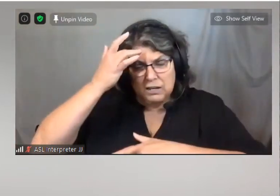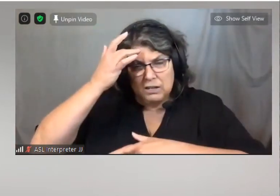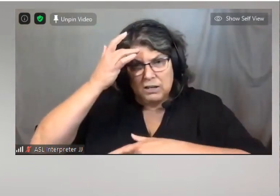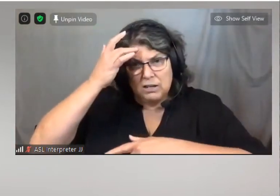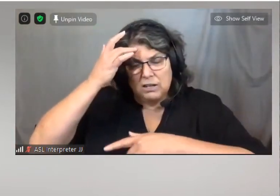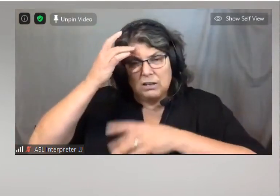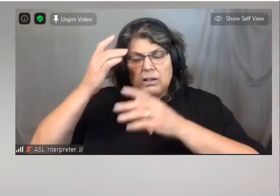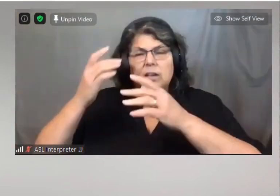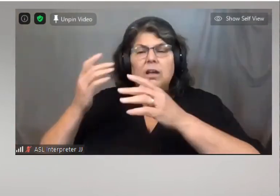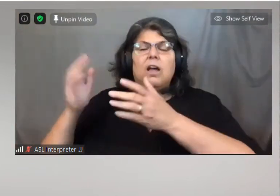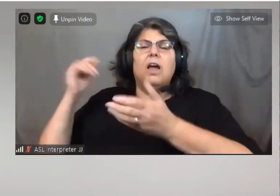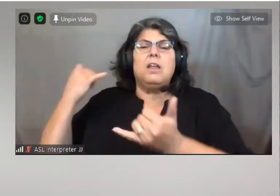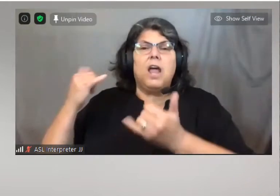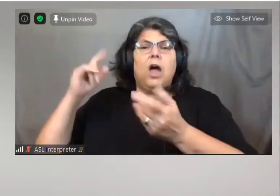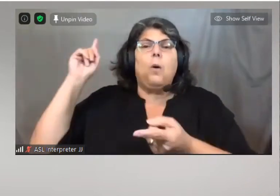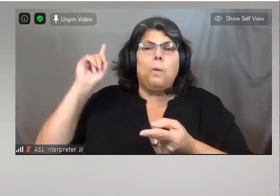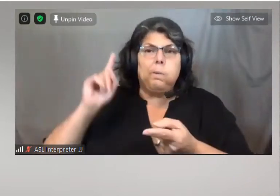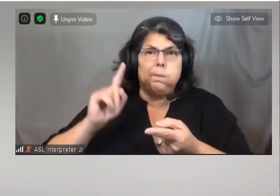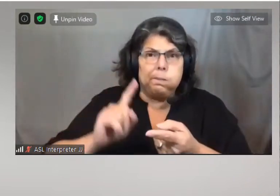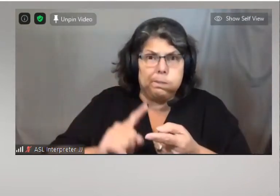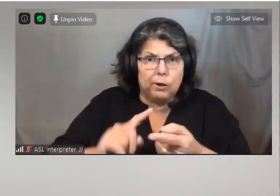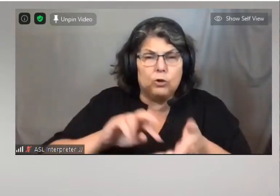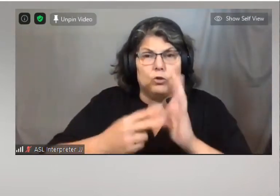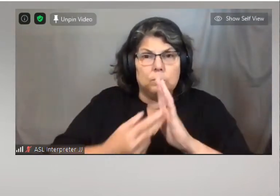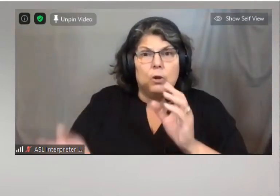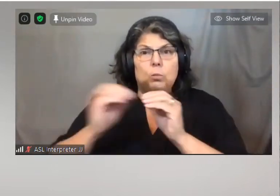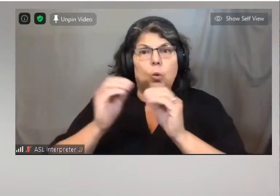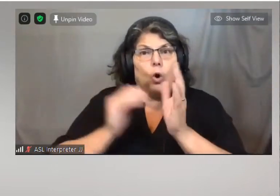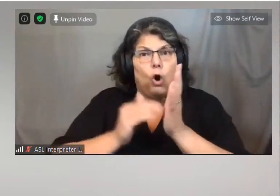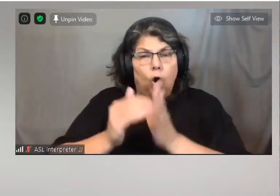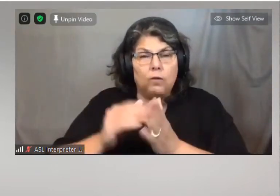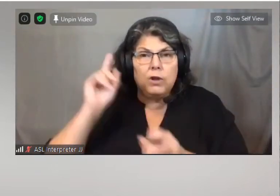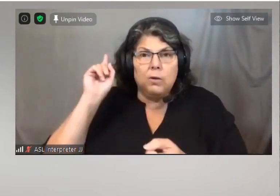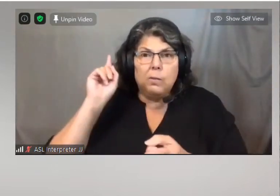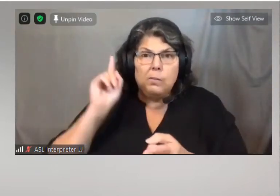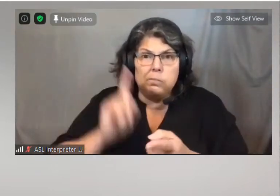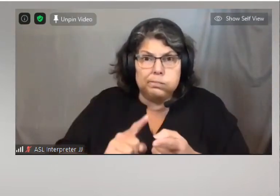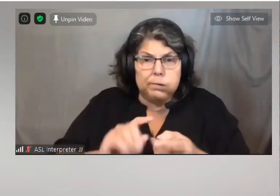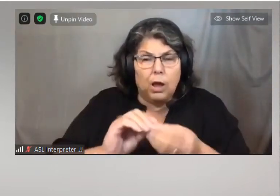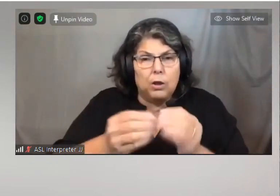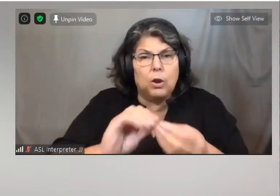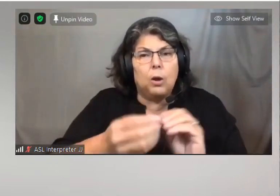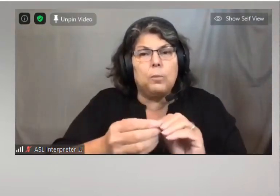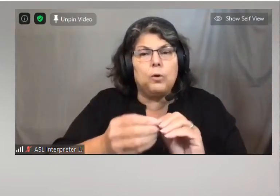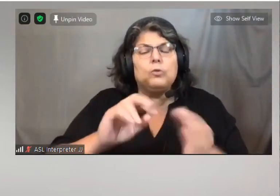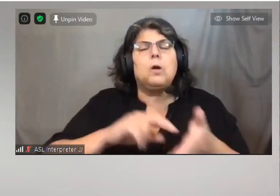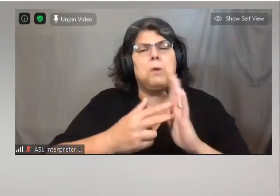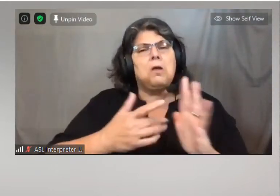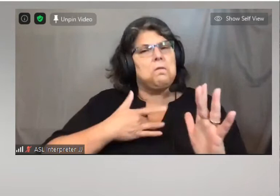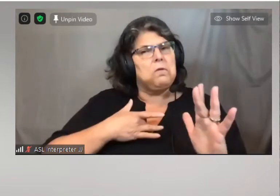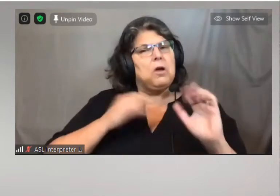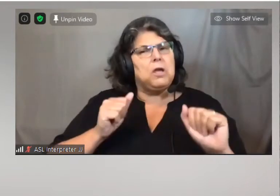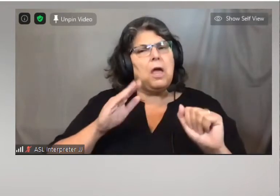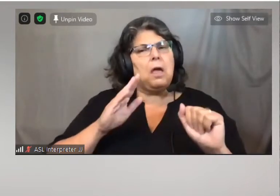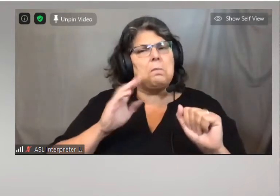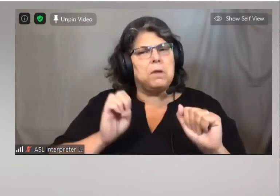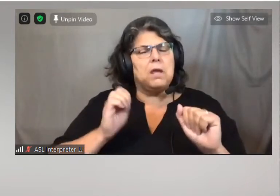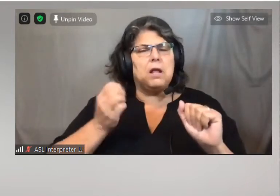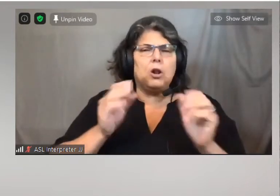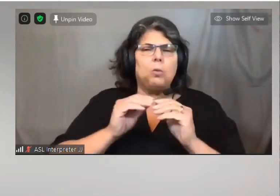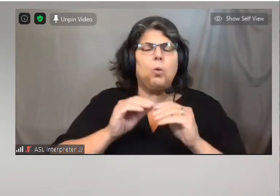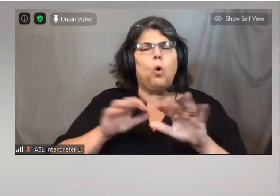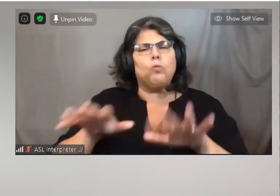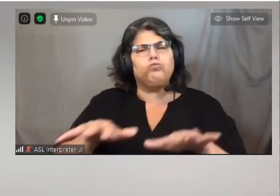good days, we're trying to relax the restrictions. But could we have a general community-wide spike or